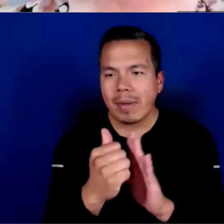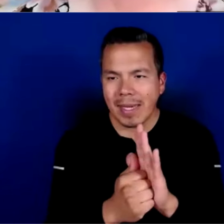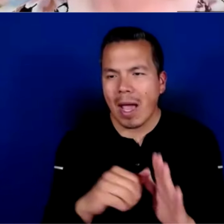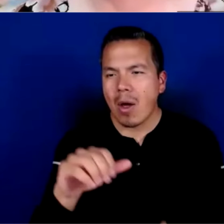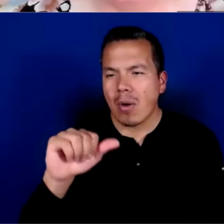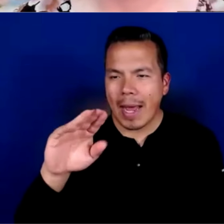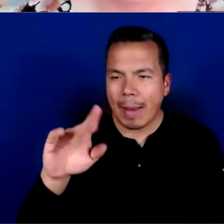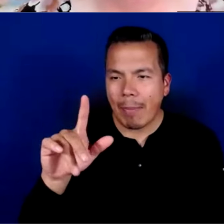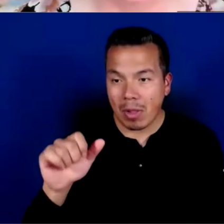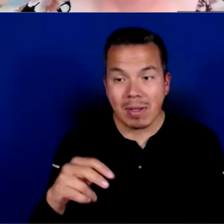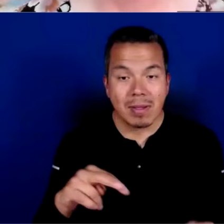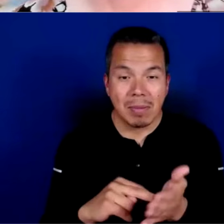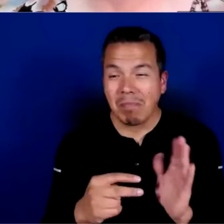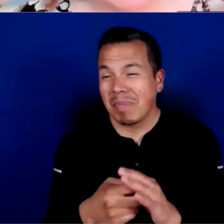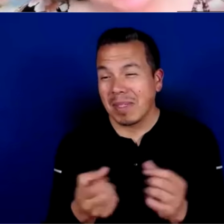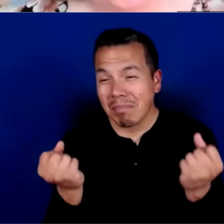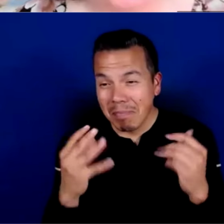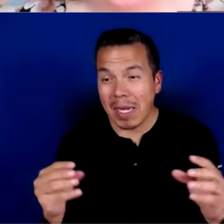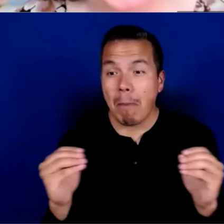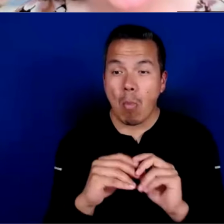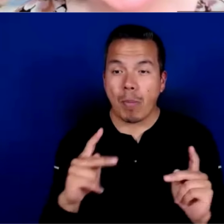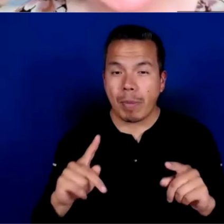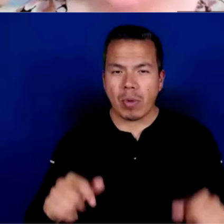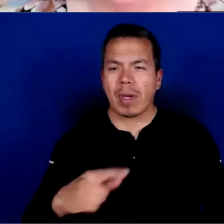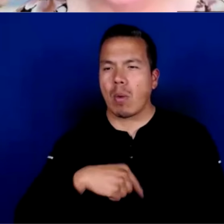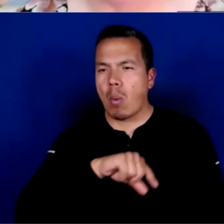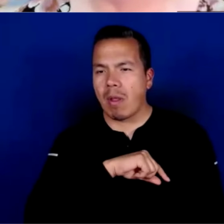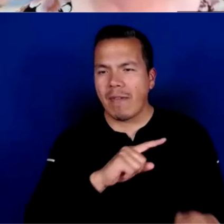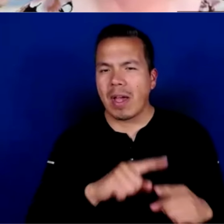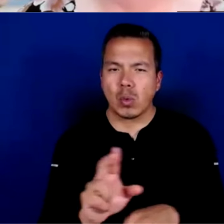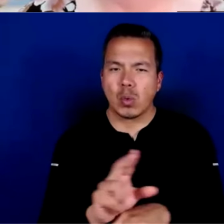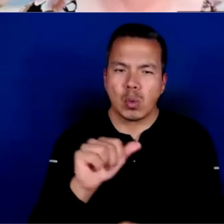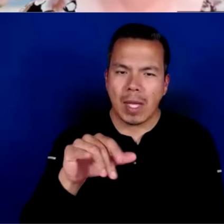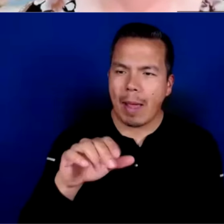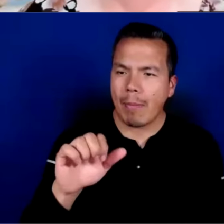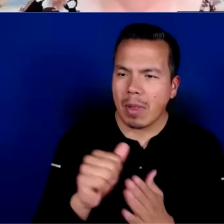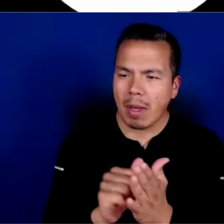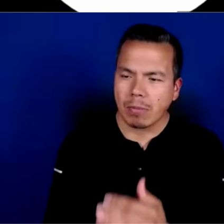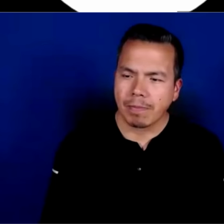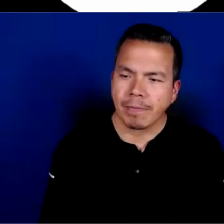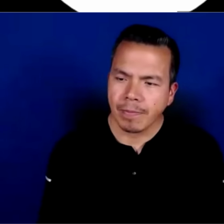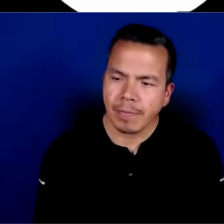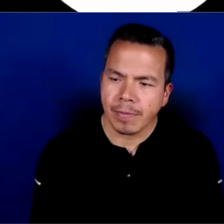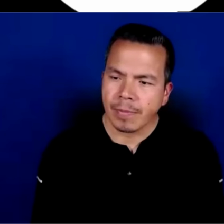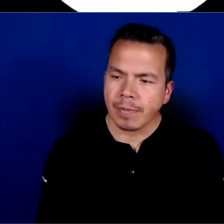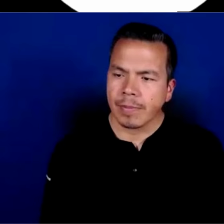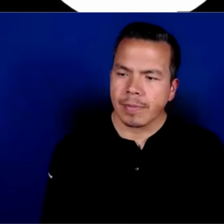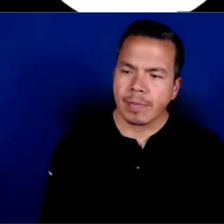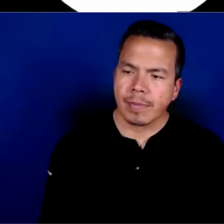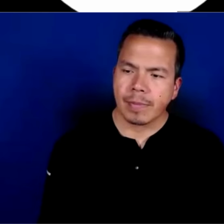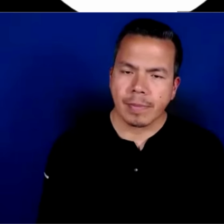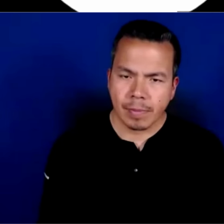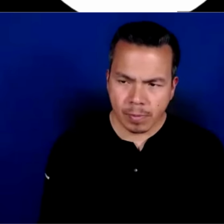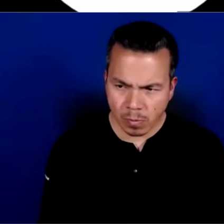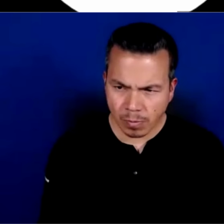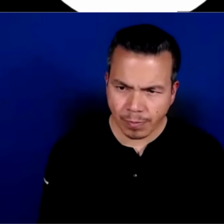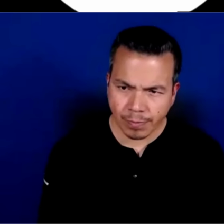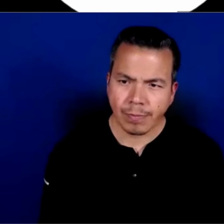now. And that means a lot more people are eligible to use ABLE accounts. Yeah, absolutely.